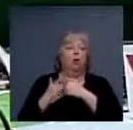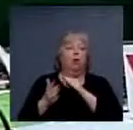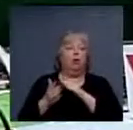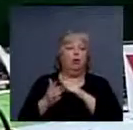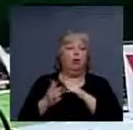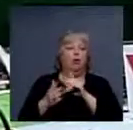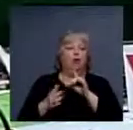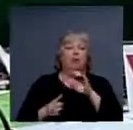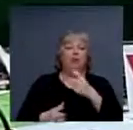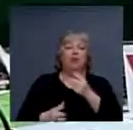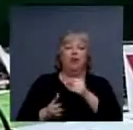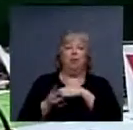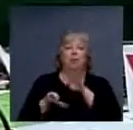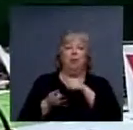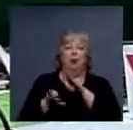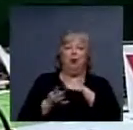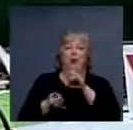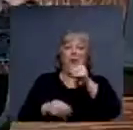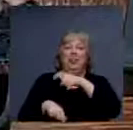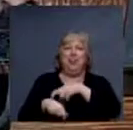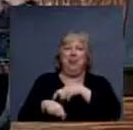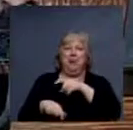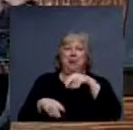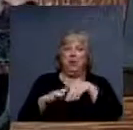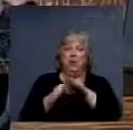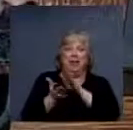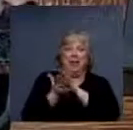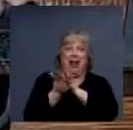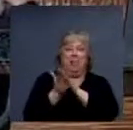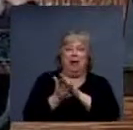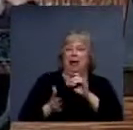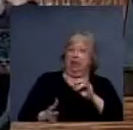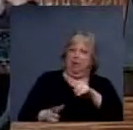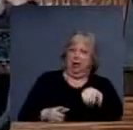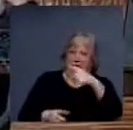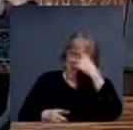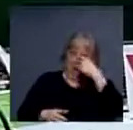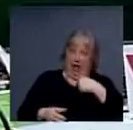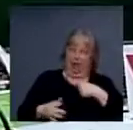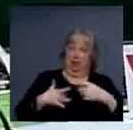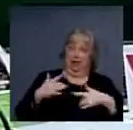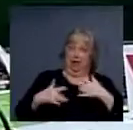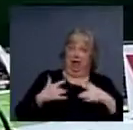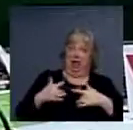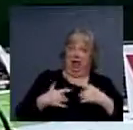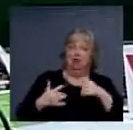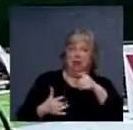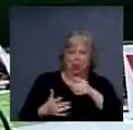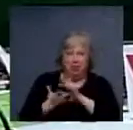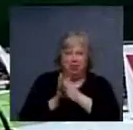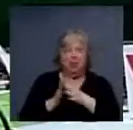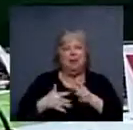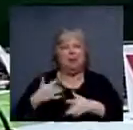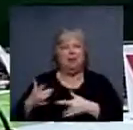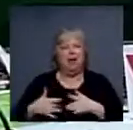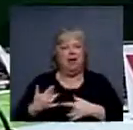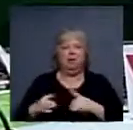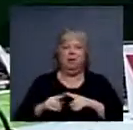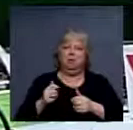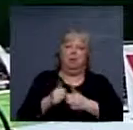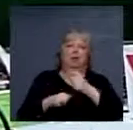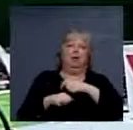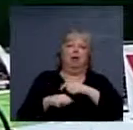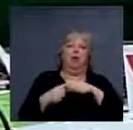clap your hands loud. and Absolutely. If they think everything. I'm excited, they're going to get excited. But usually at nighttime, when we have our meetings out there, there's no problem to